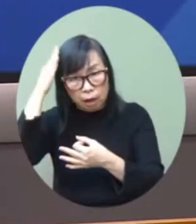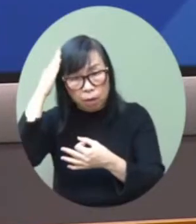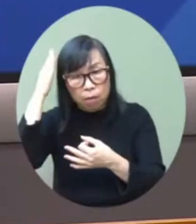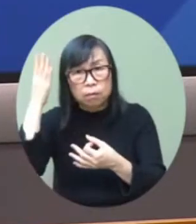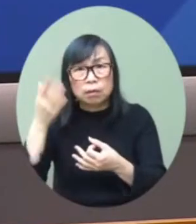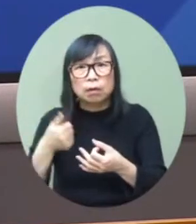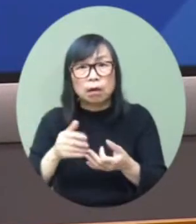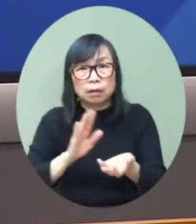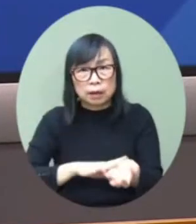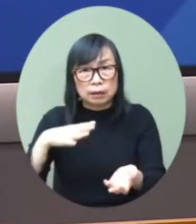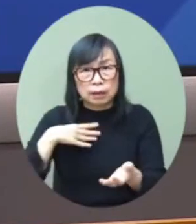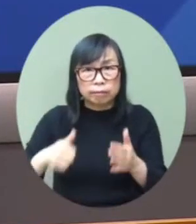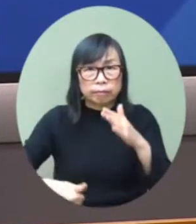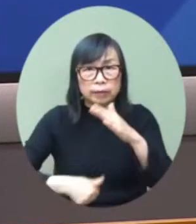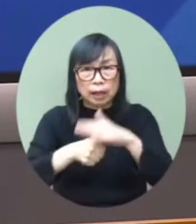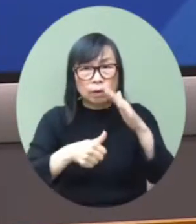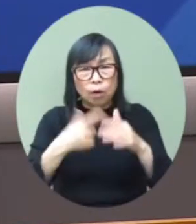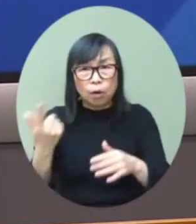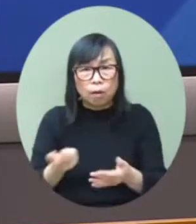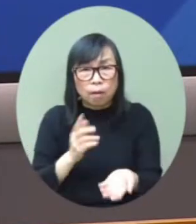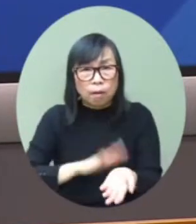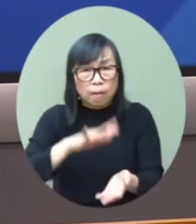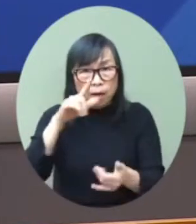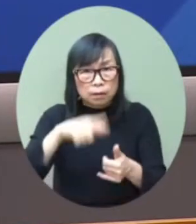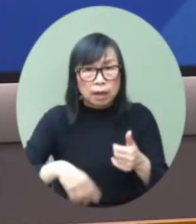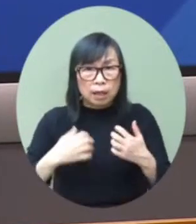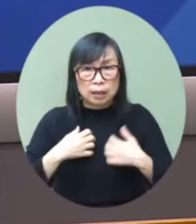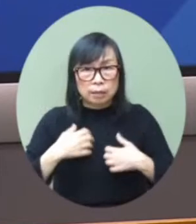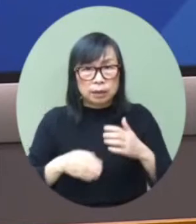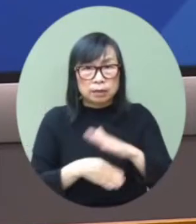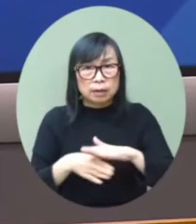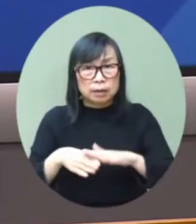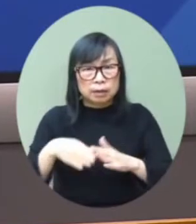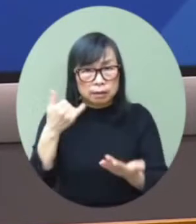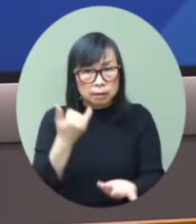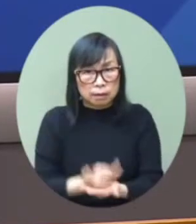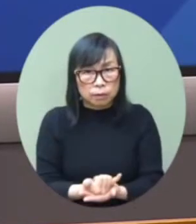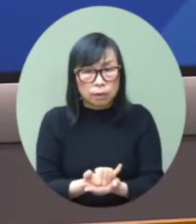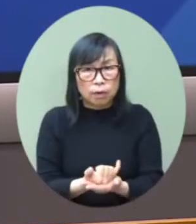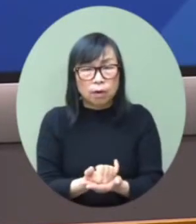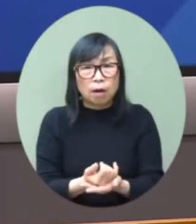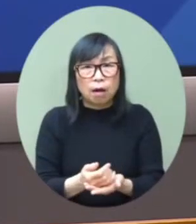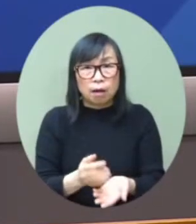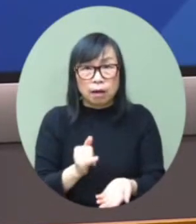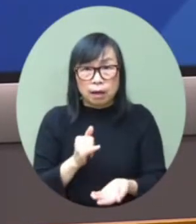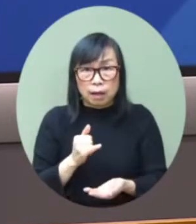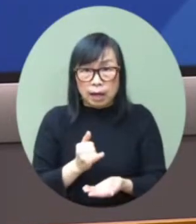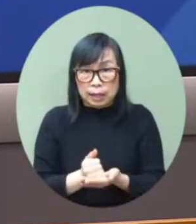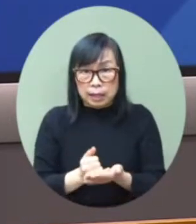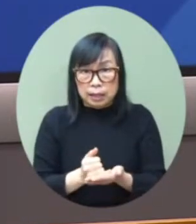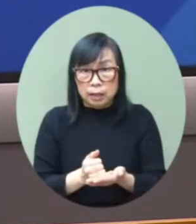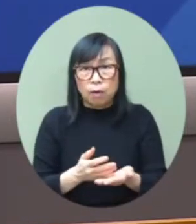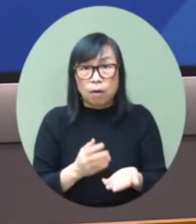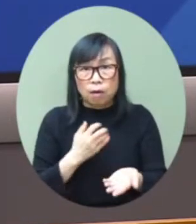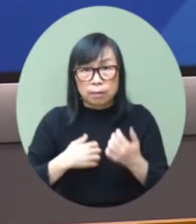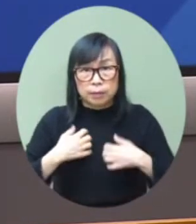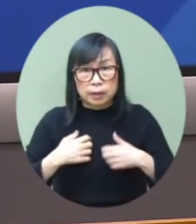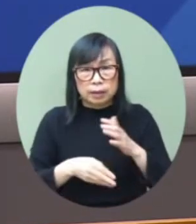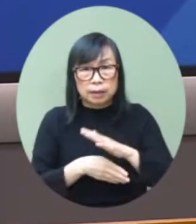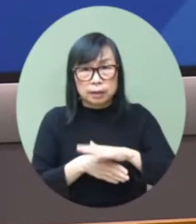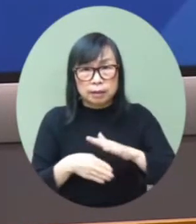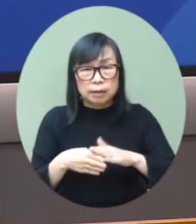February to early March, lots of patients passed away in the A&E departments. And